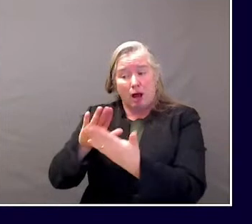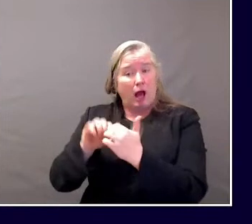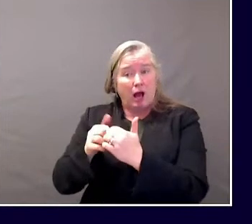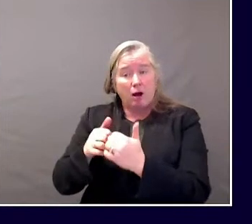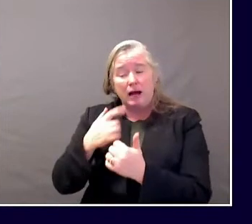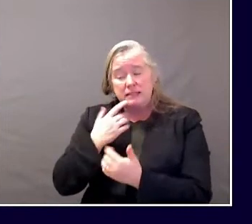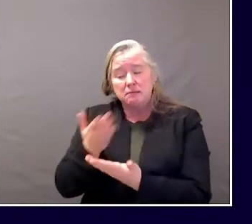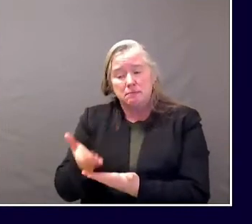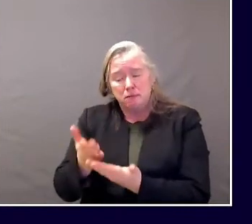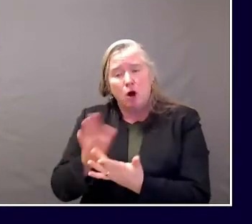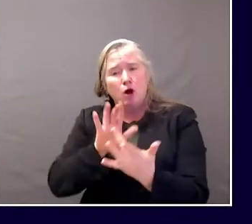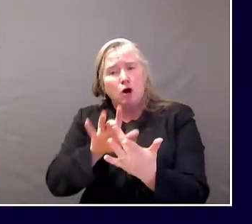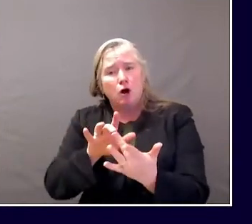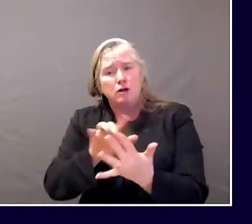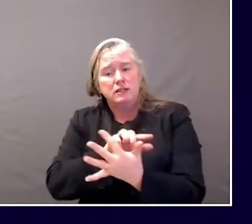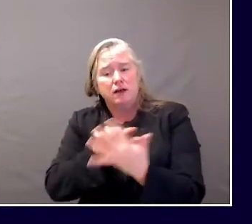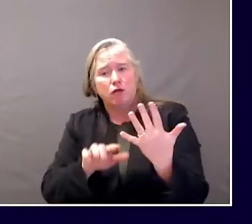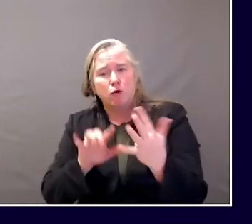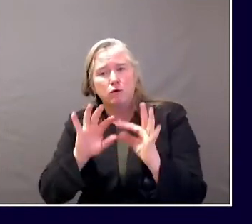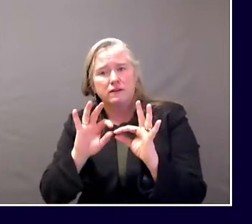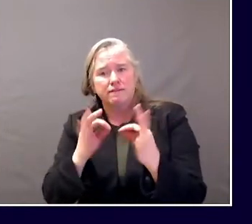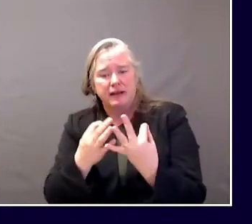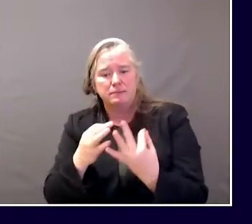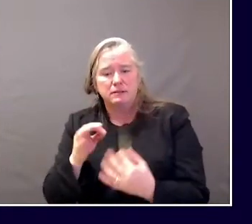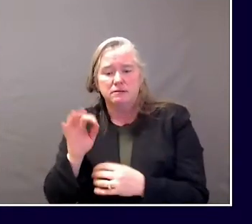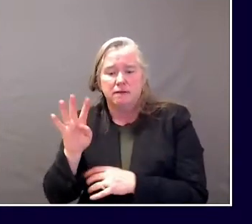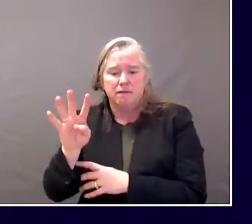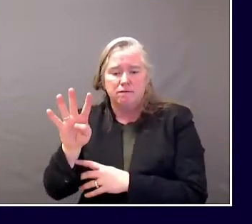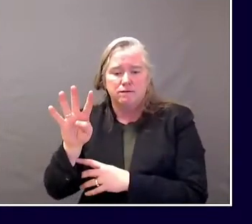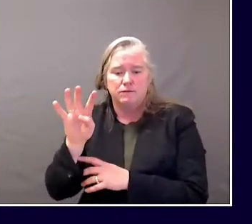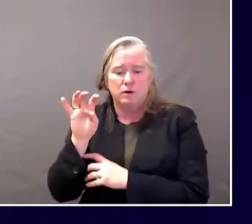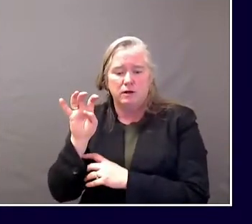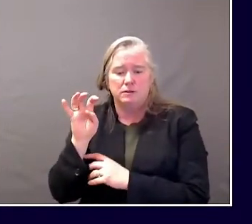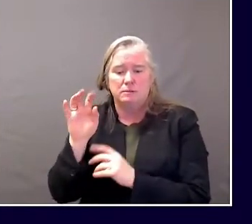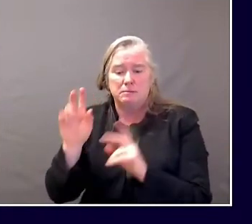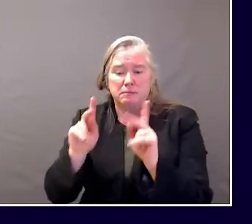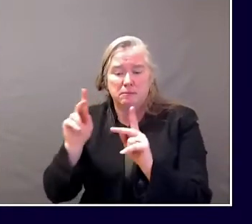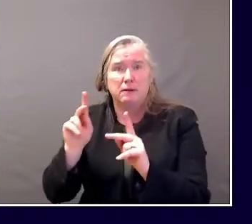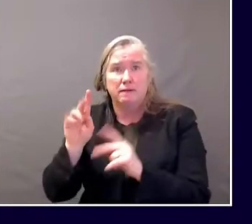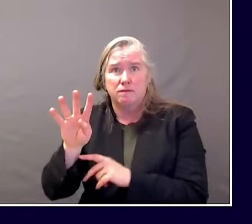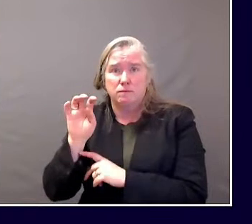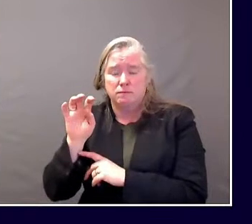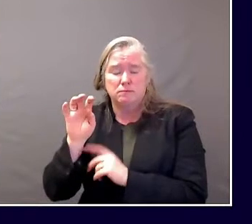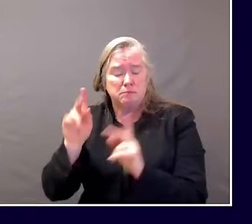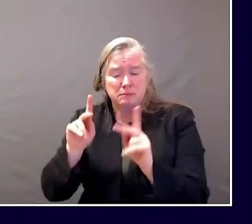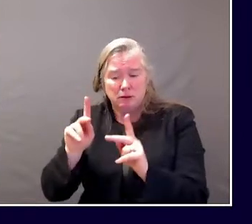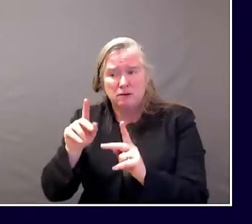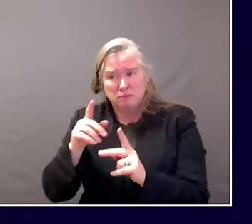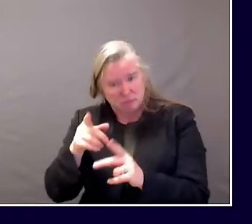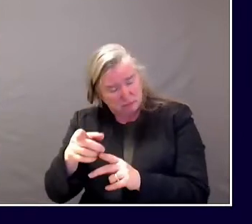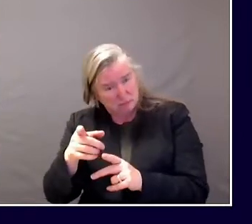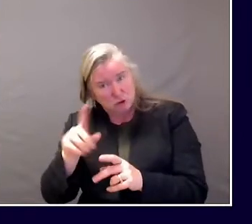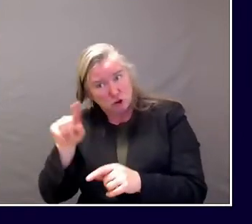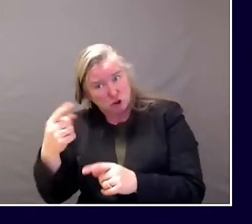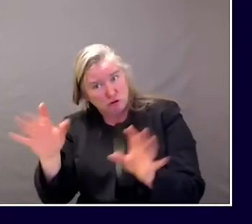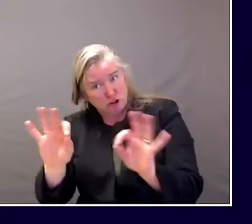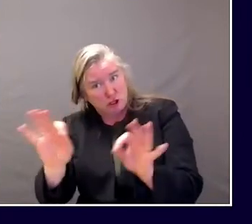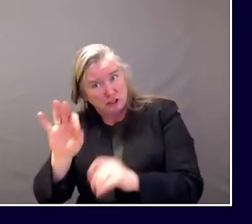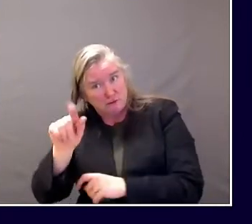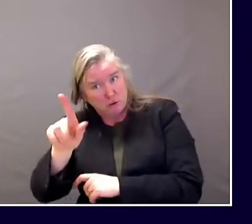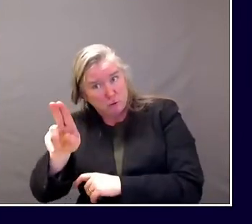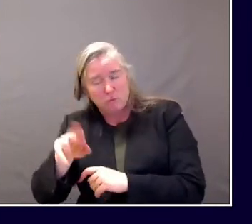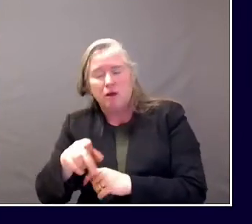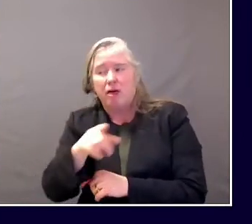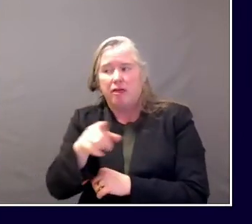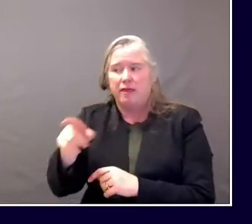members think that this is just the flu, because I assure you that they won't believe that. I know we've talked a lot about vaccines today. Is there any